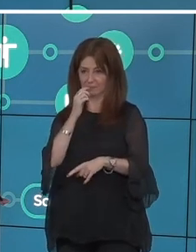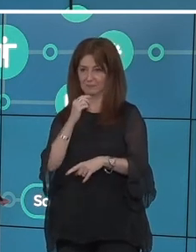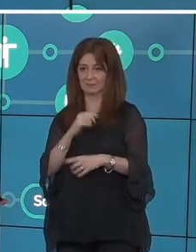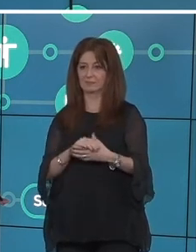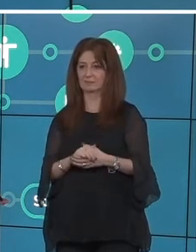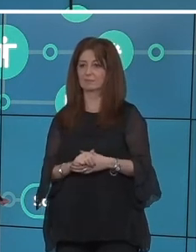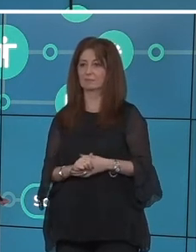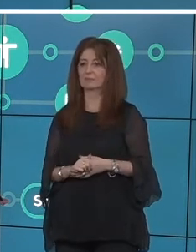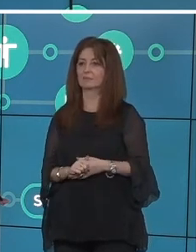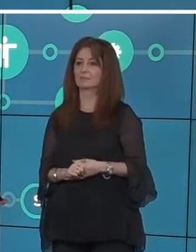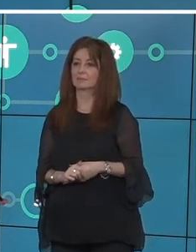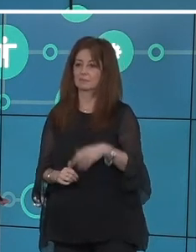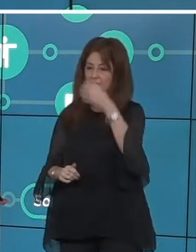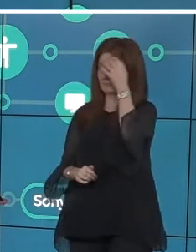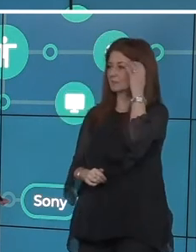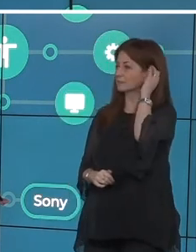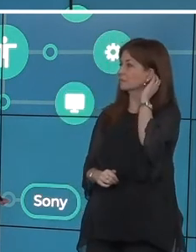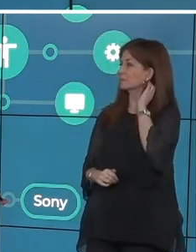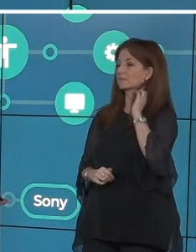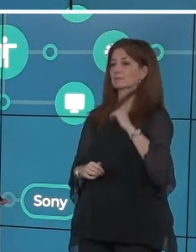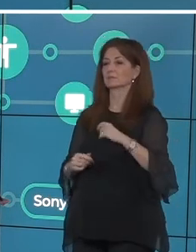please. Okay, so it's finishing.